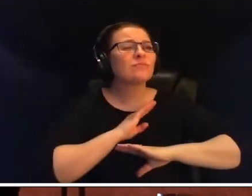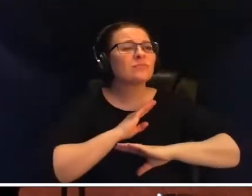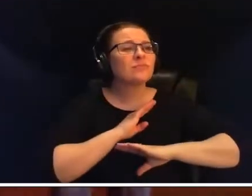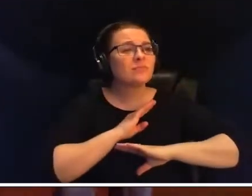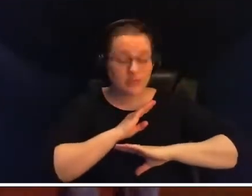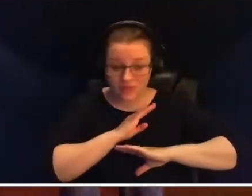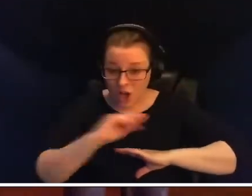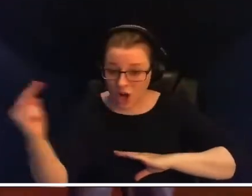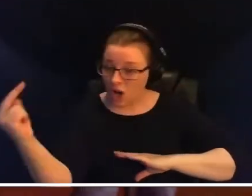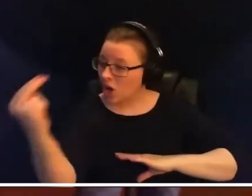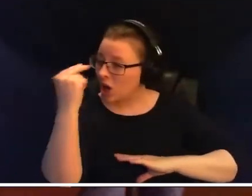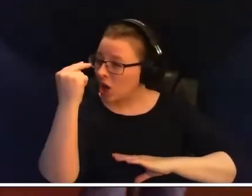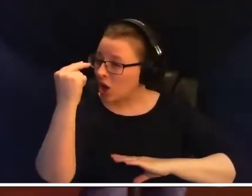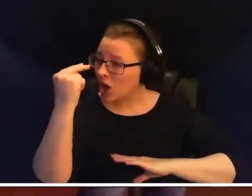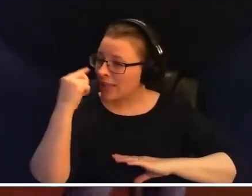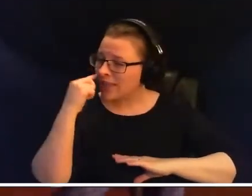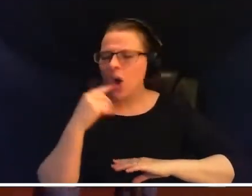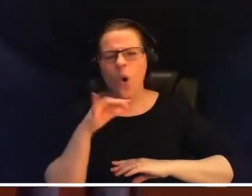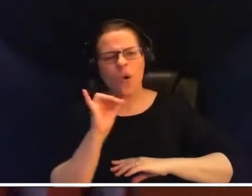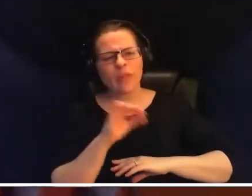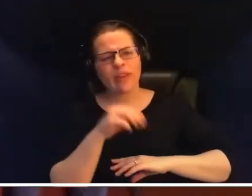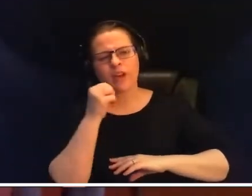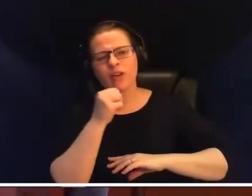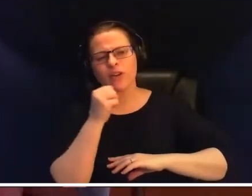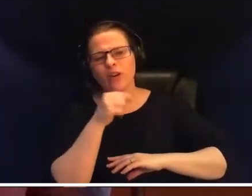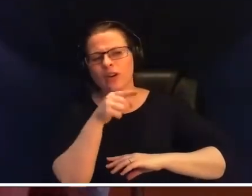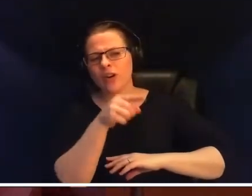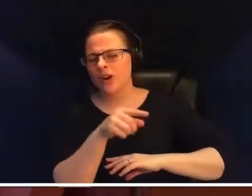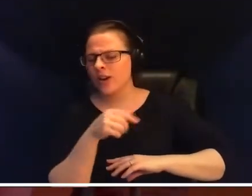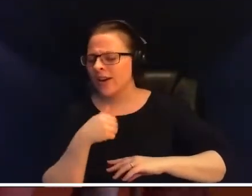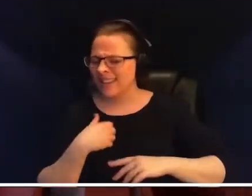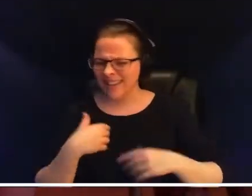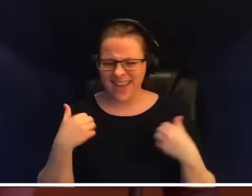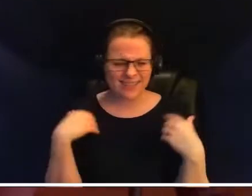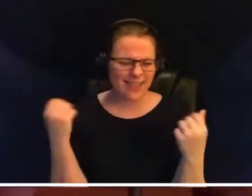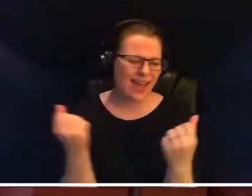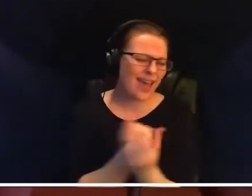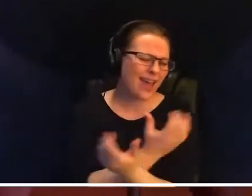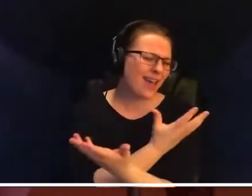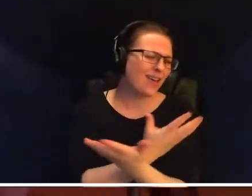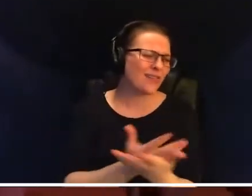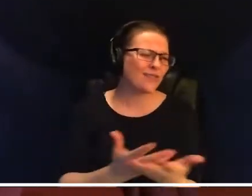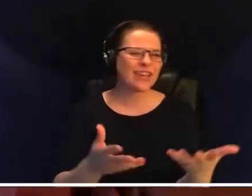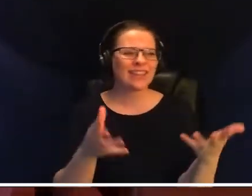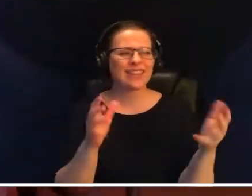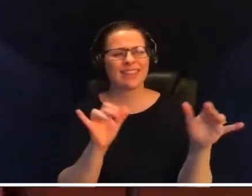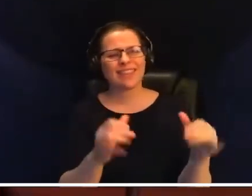Wouldn't you think I'm the girl who has